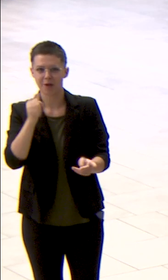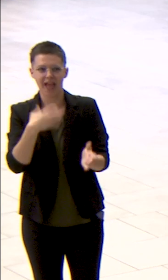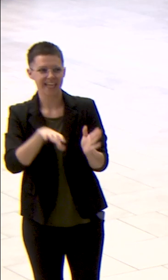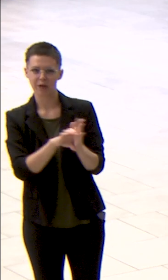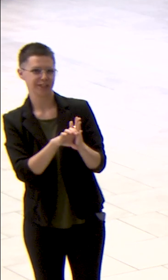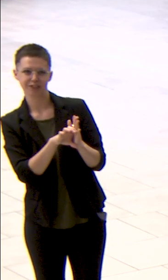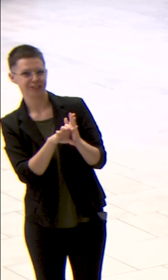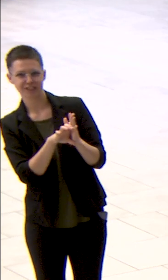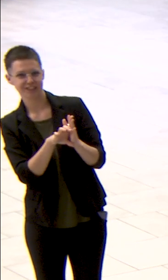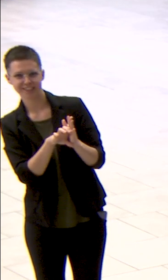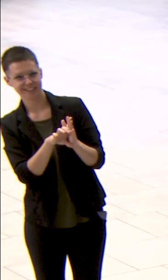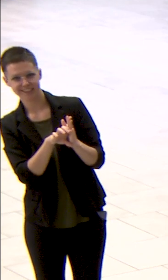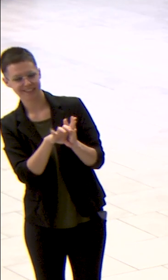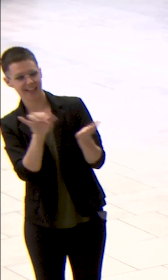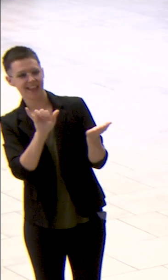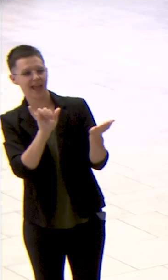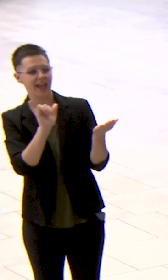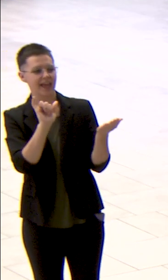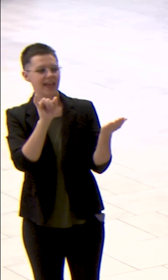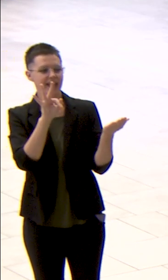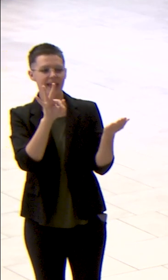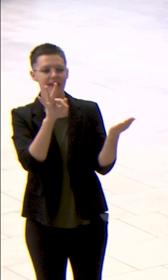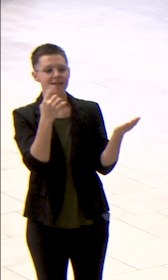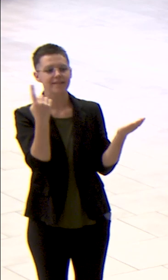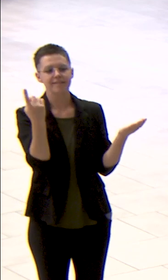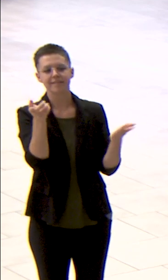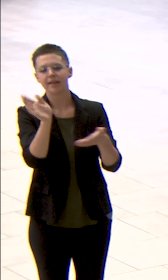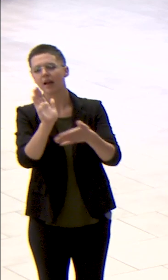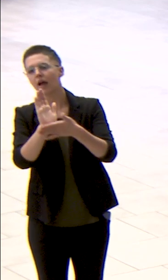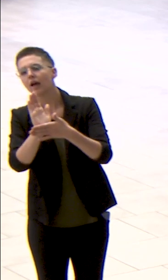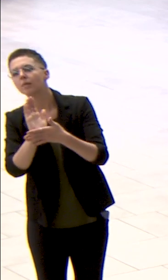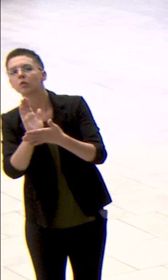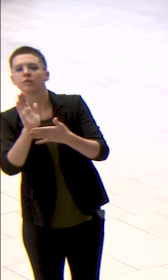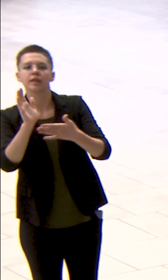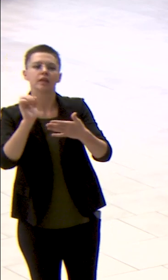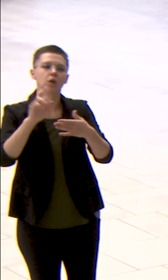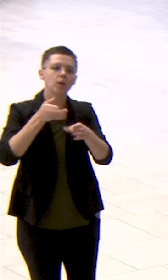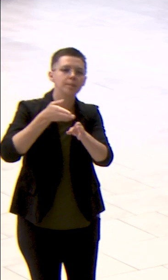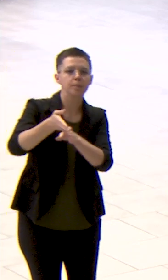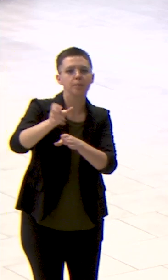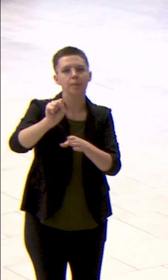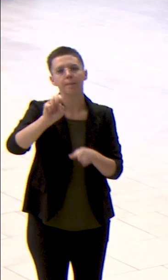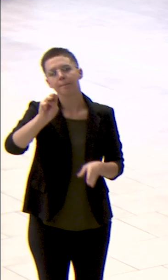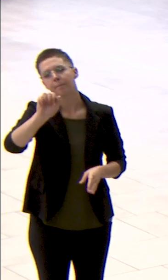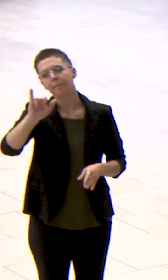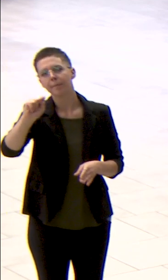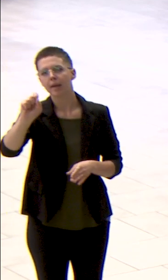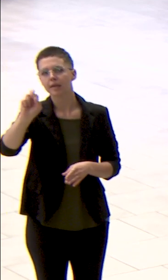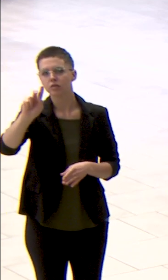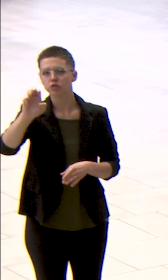caricatures the way that, you know, they would be if cast in a mainstream entertainment property. And so for